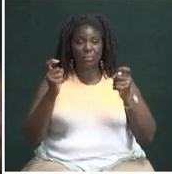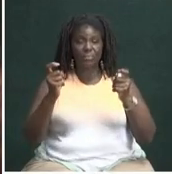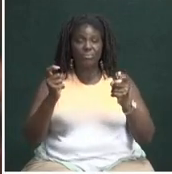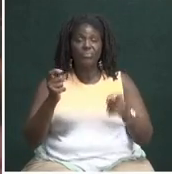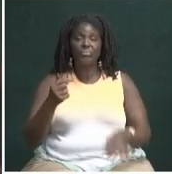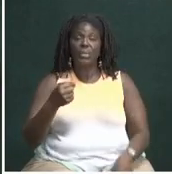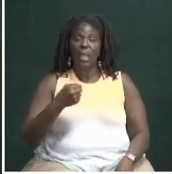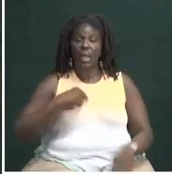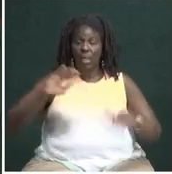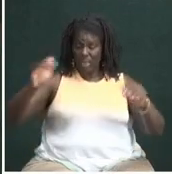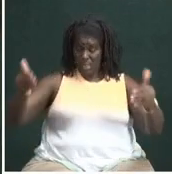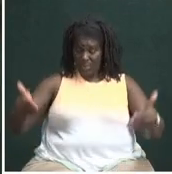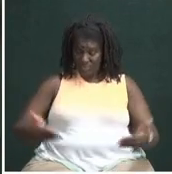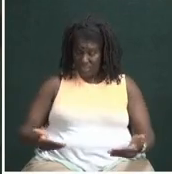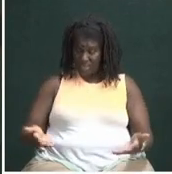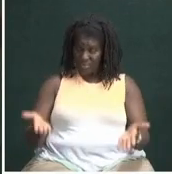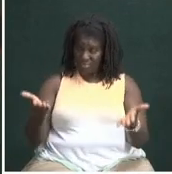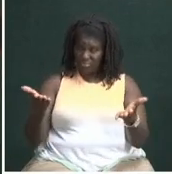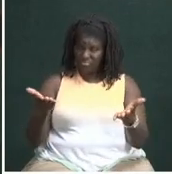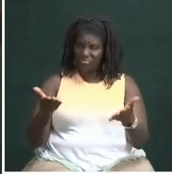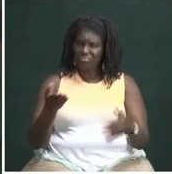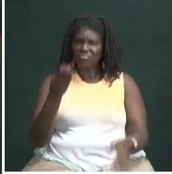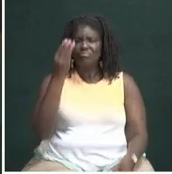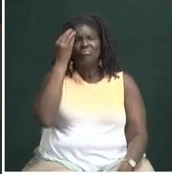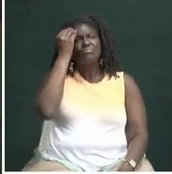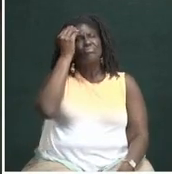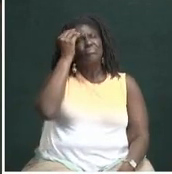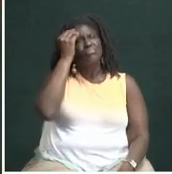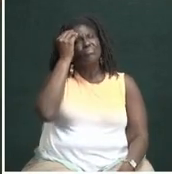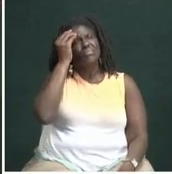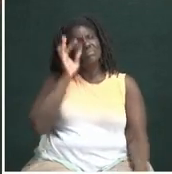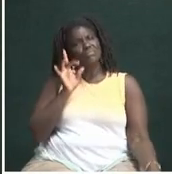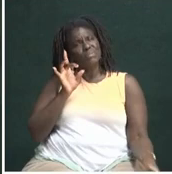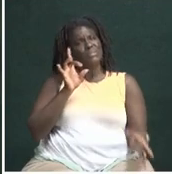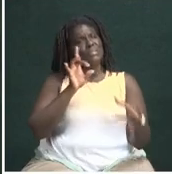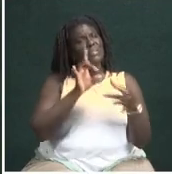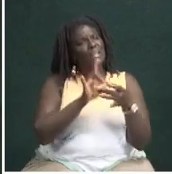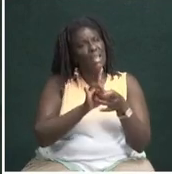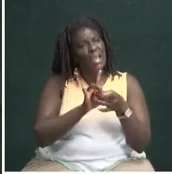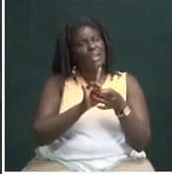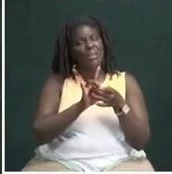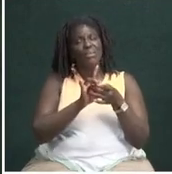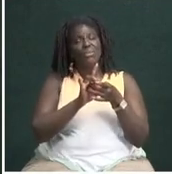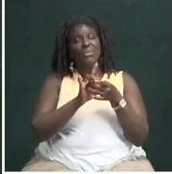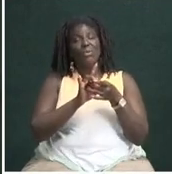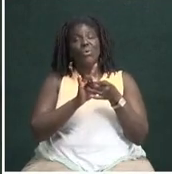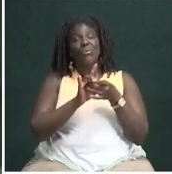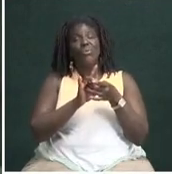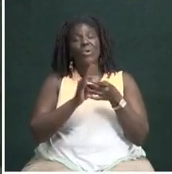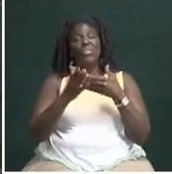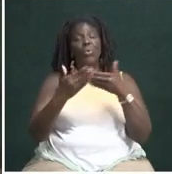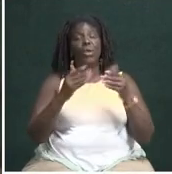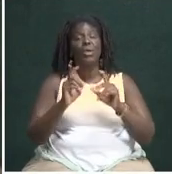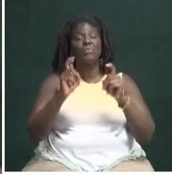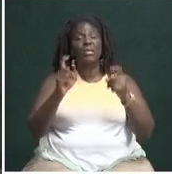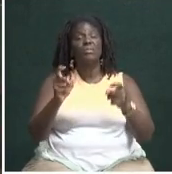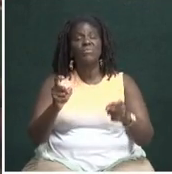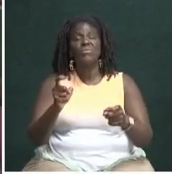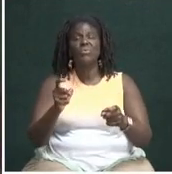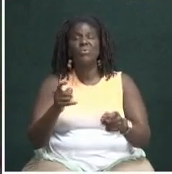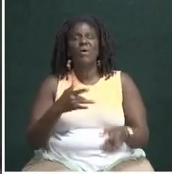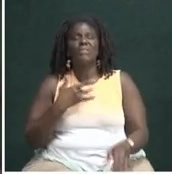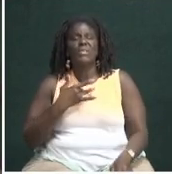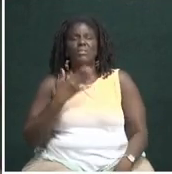I invite you to take a moment to be connected with whatever gives you a thankful